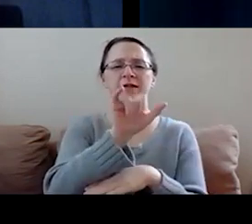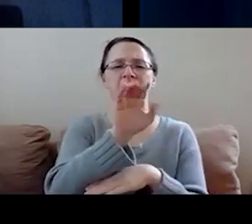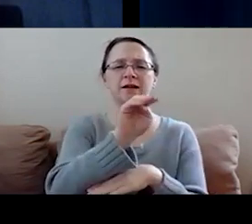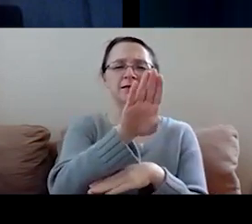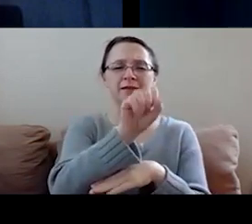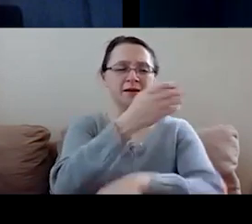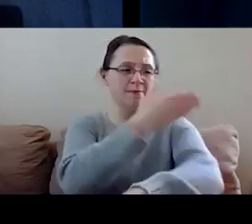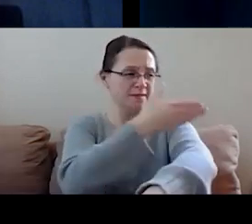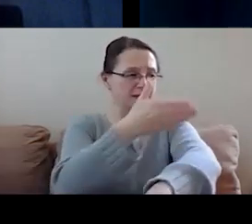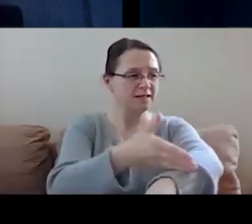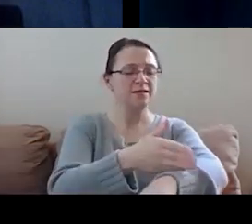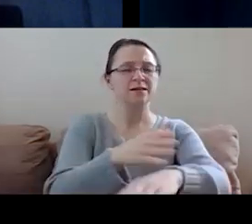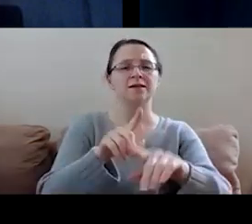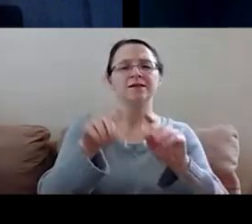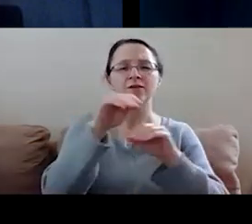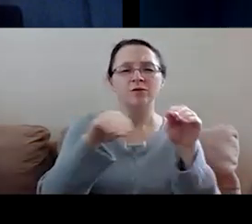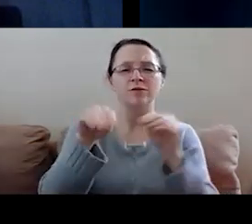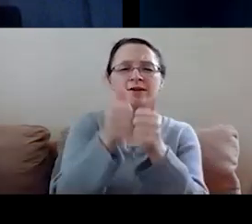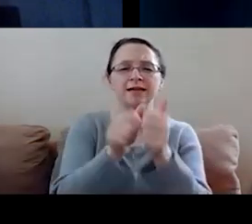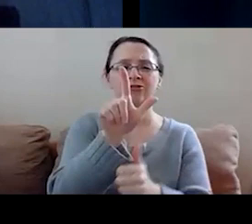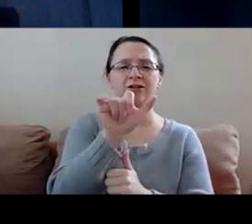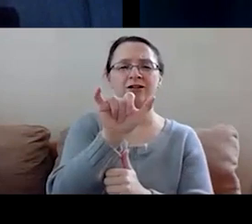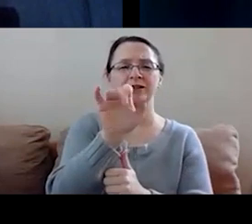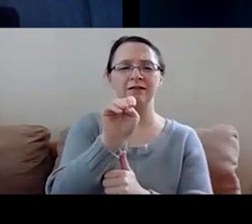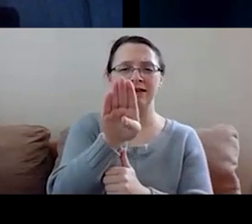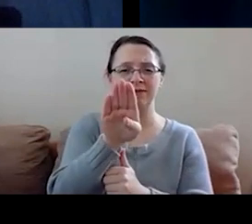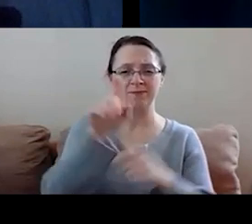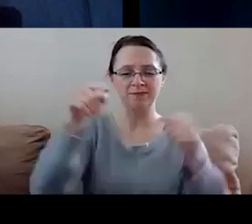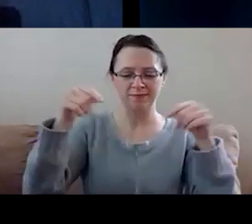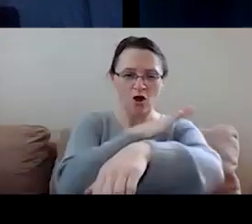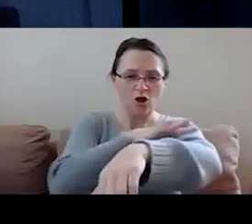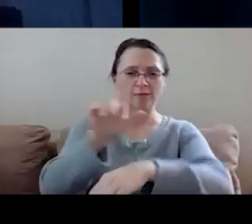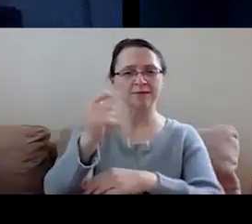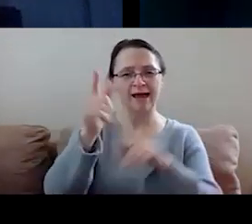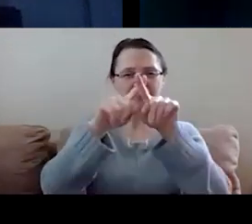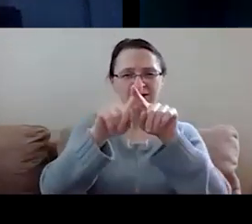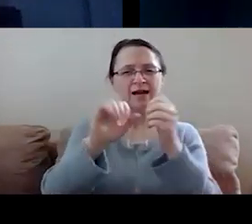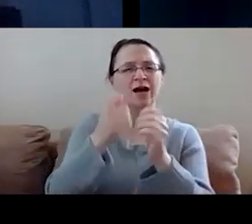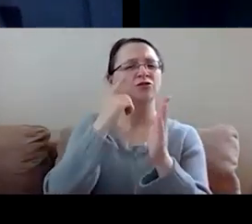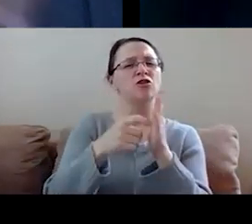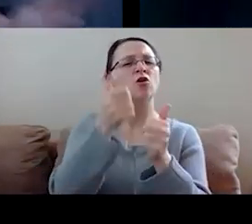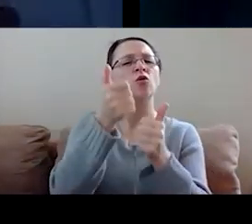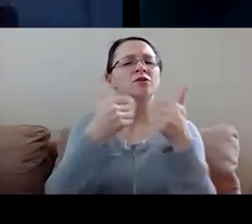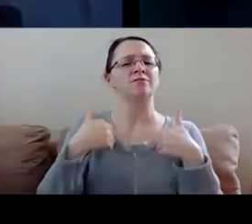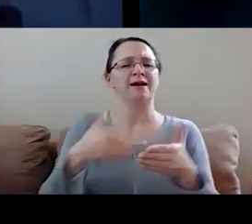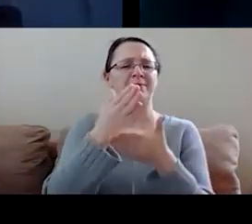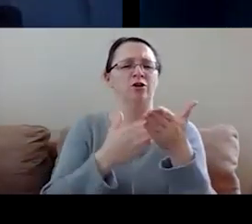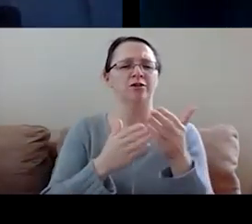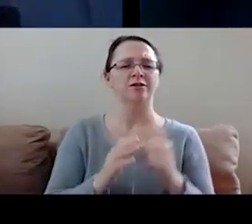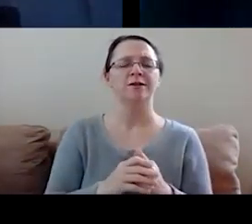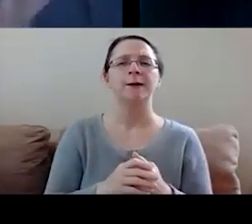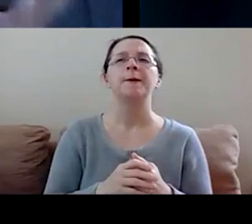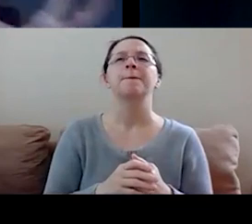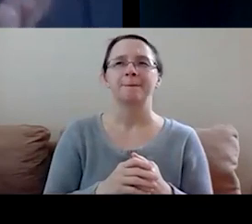of different limbs? Oh, I see. So I haven't, in what I showed you today,